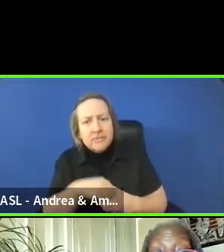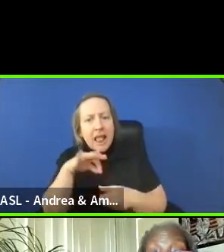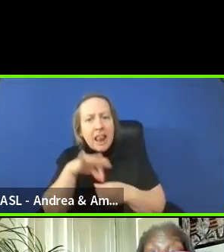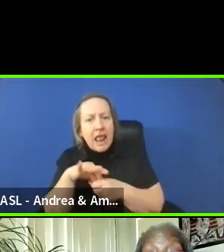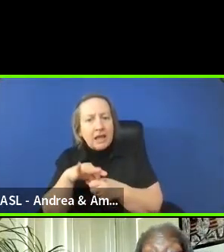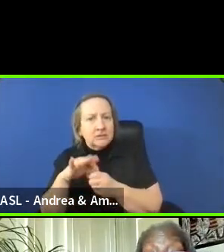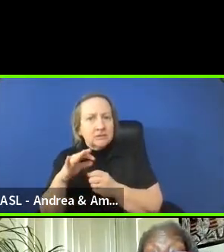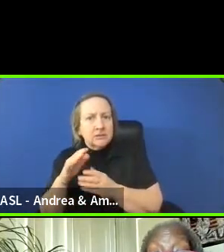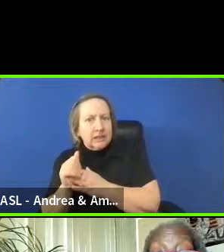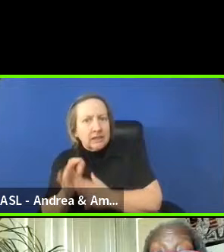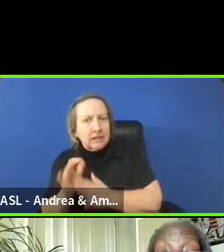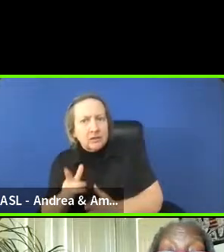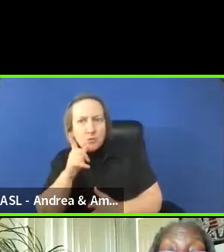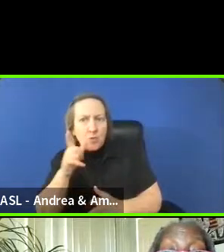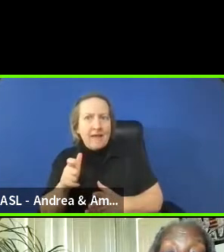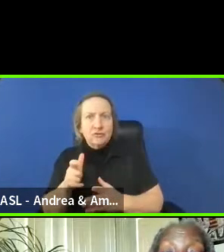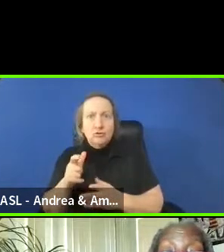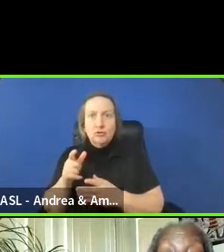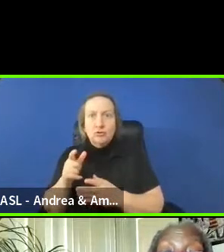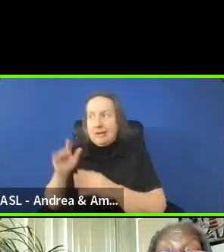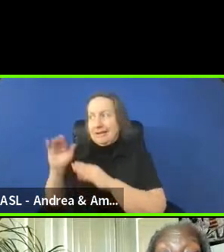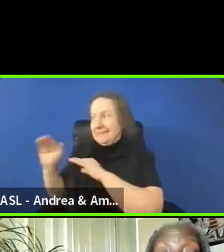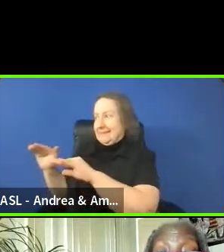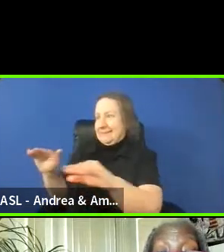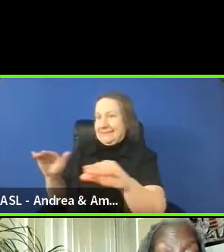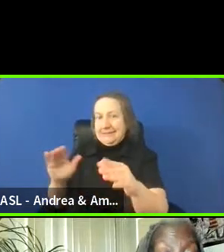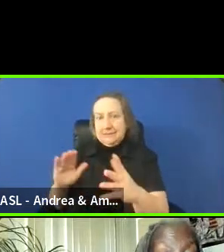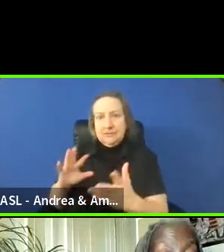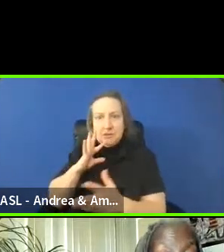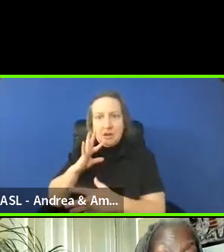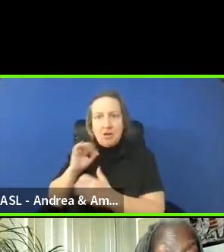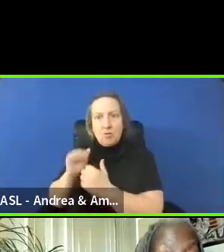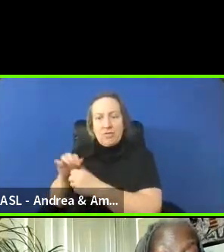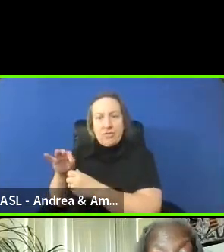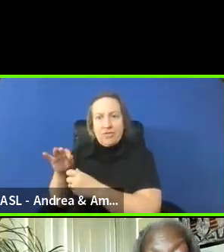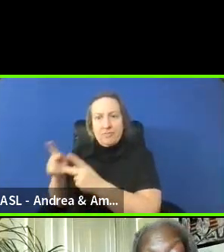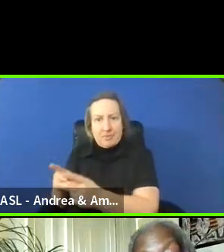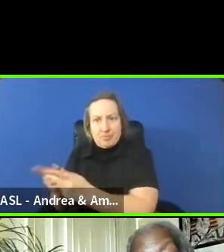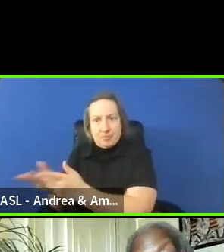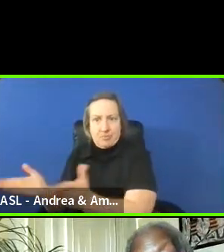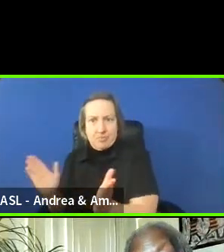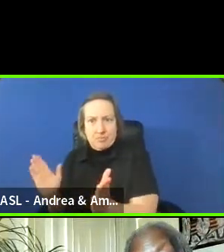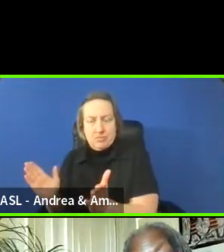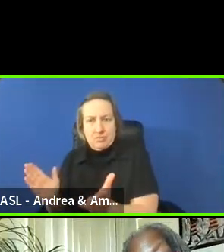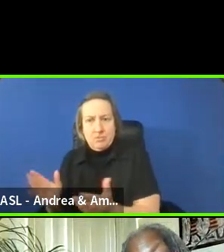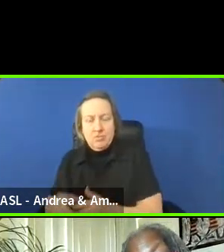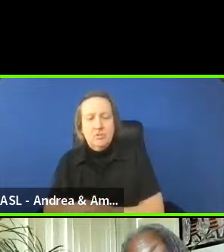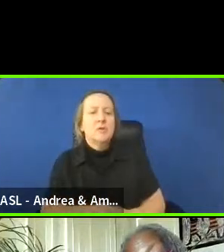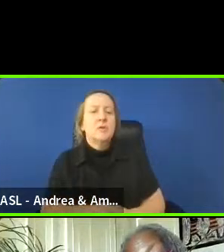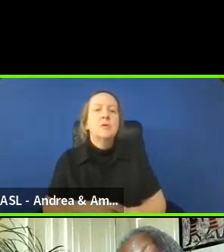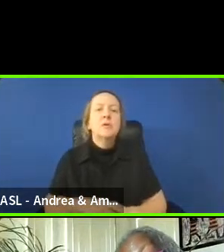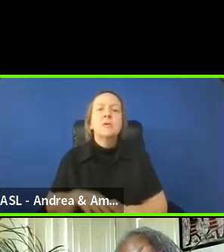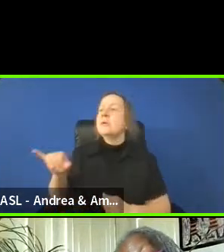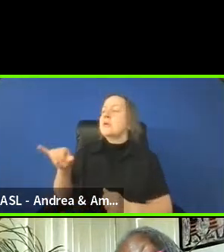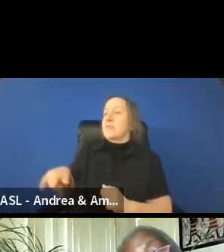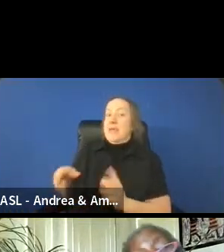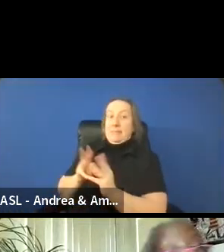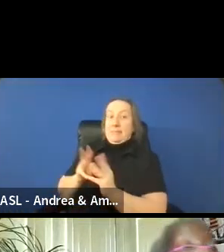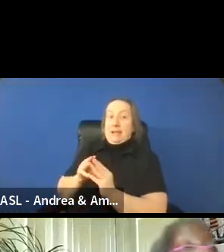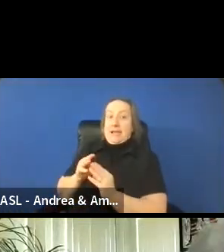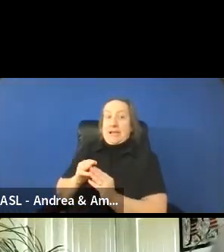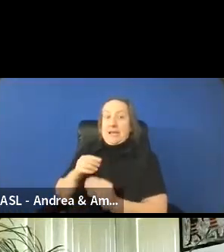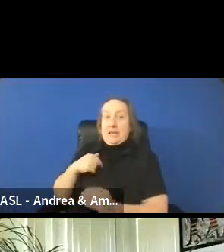this effort through their elected bodies? So the meeting that we have is not